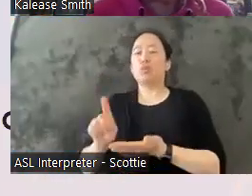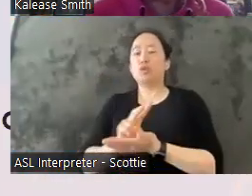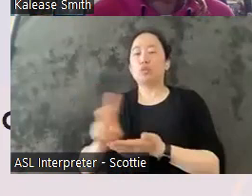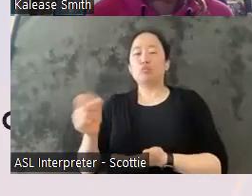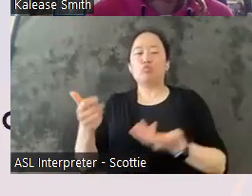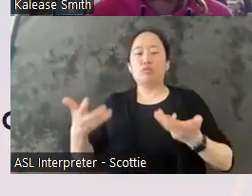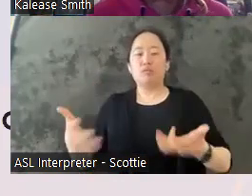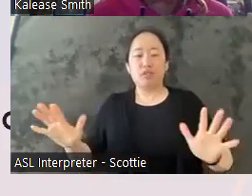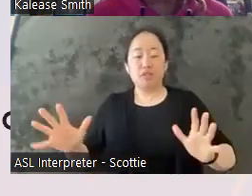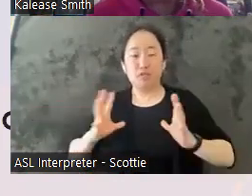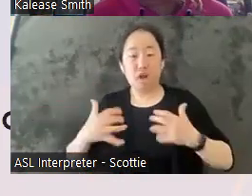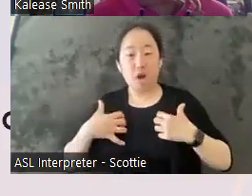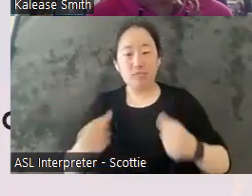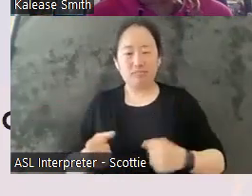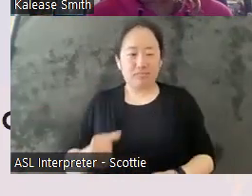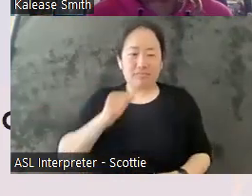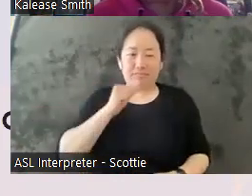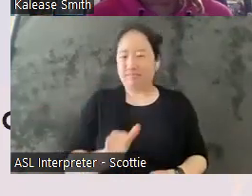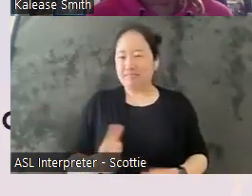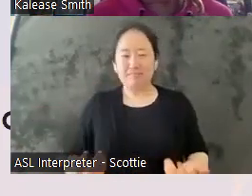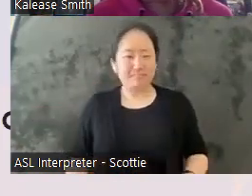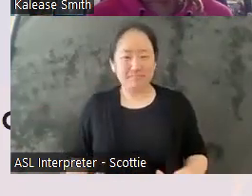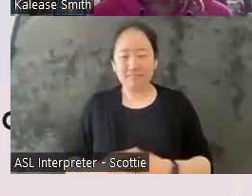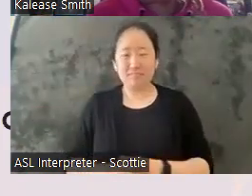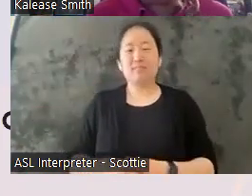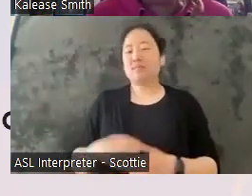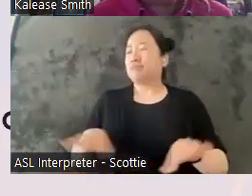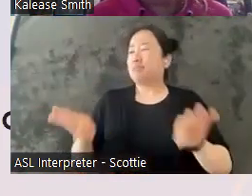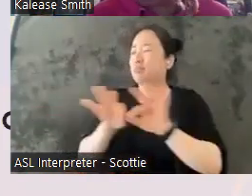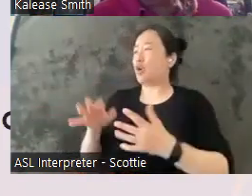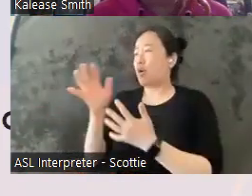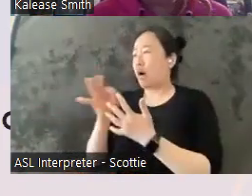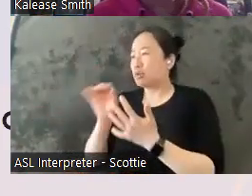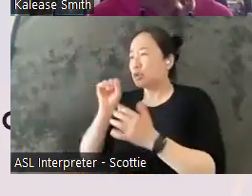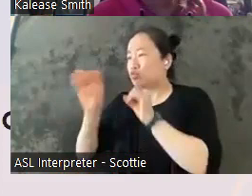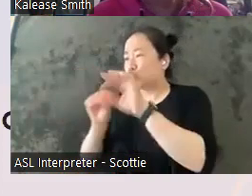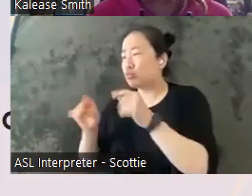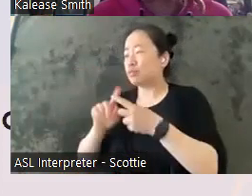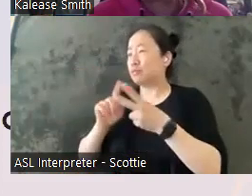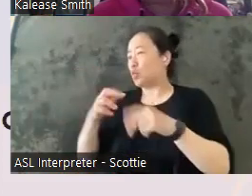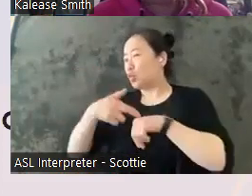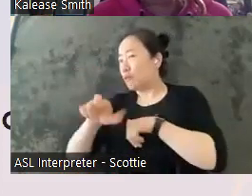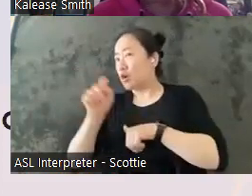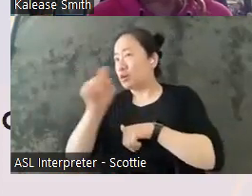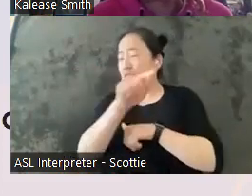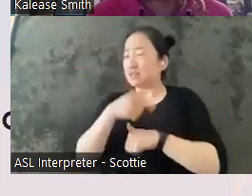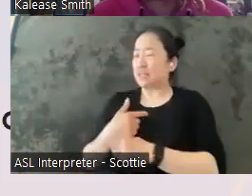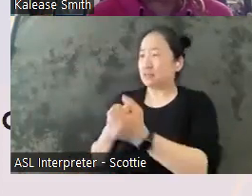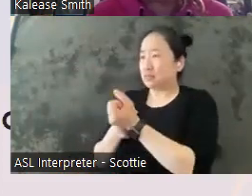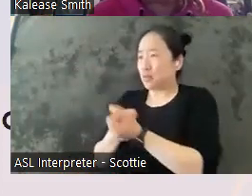fine. But just giving them options and referrals, and letting them know that, nope, you're not going crazy and you're not